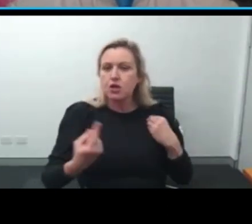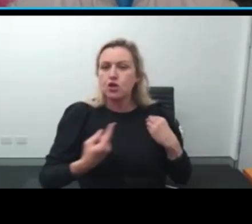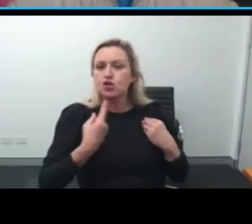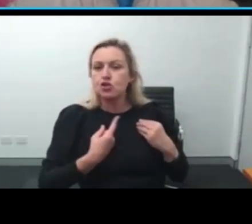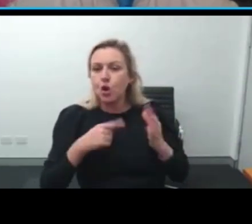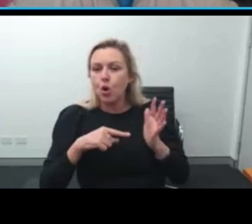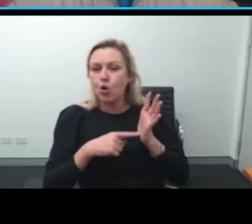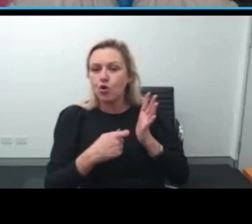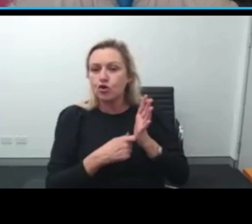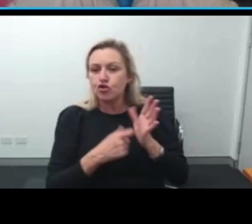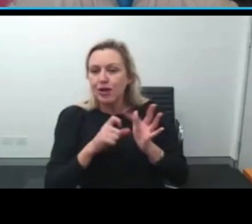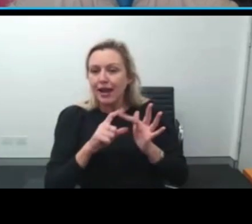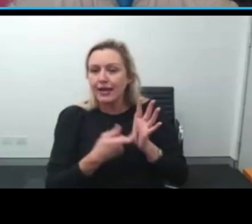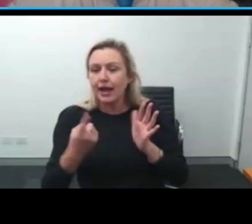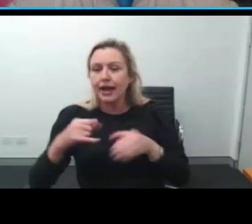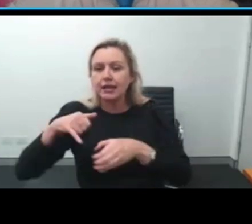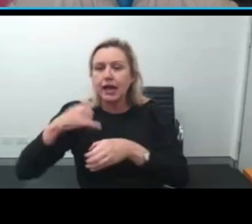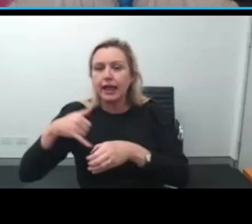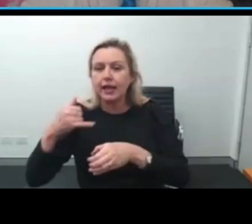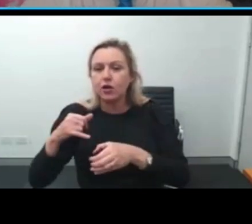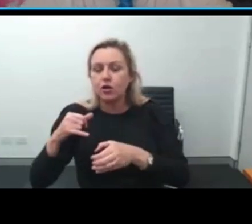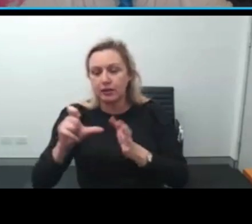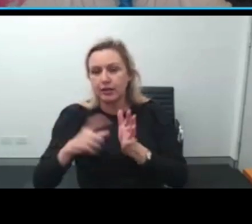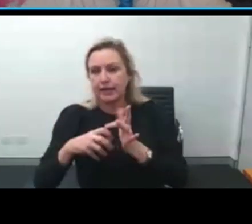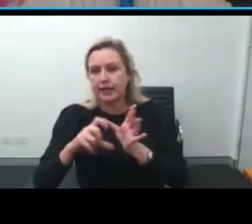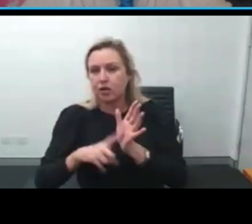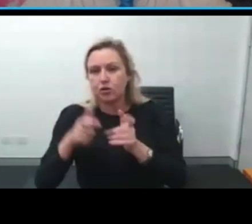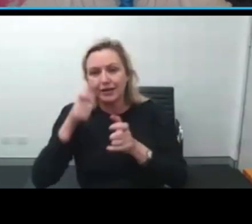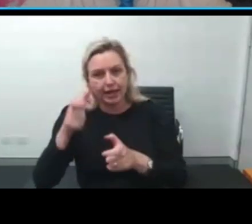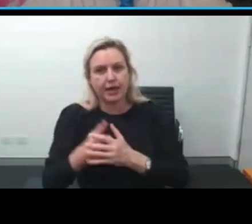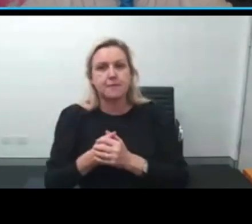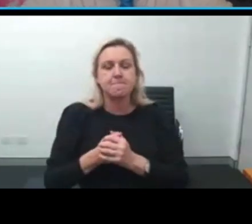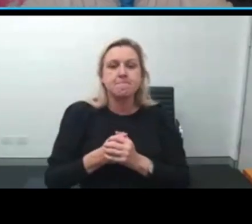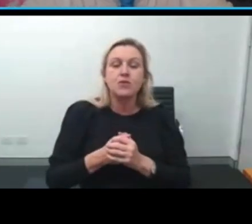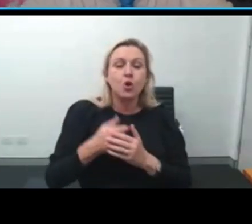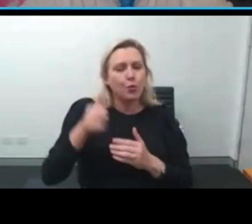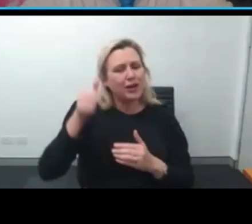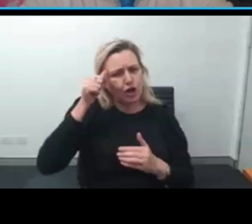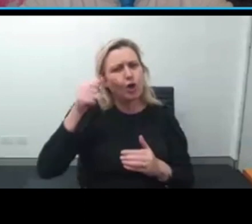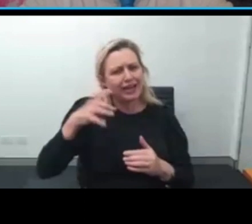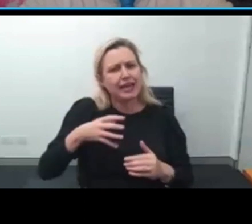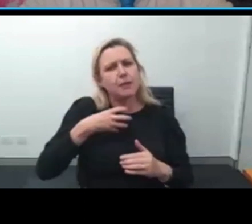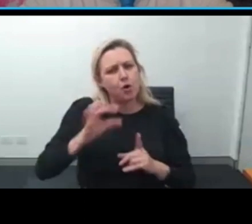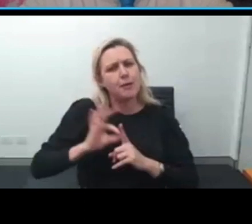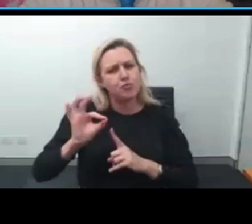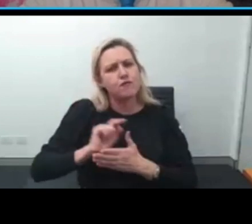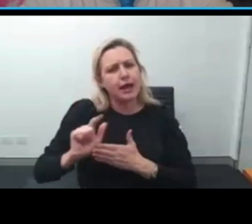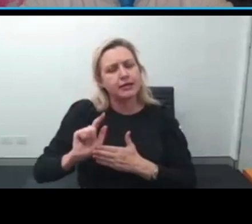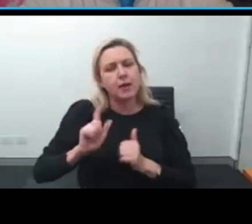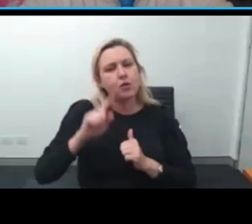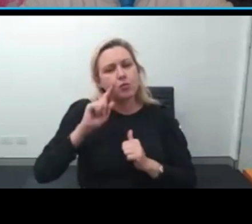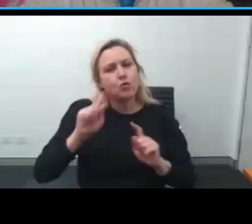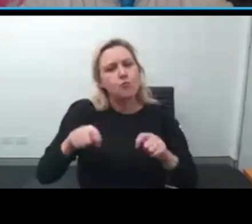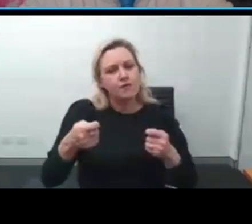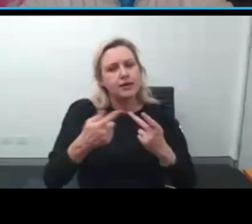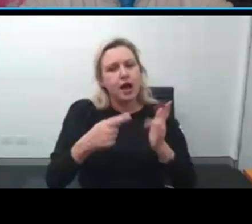as well as clinical care. So that'll help us to understand if further changes are needed, and it'll also inform guidance tools and resources